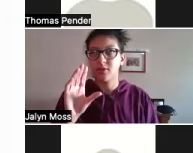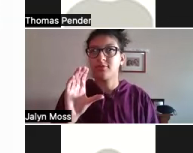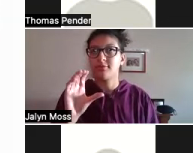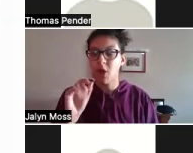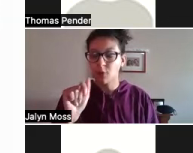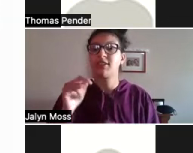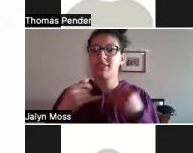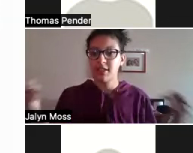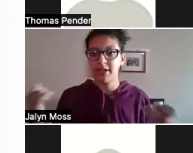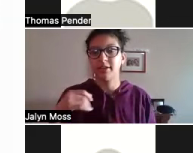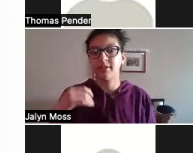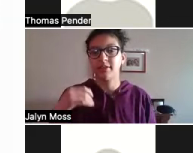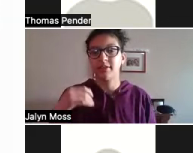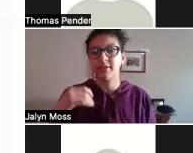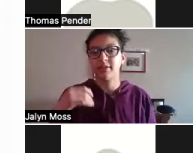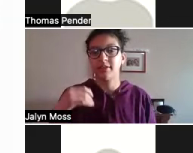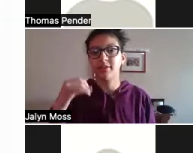freshwater coastline.